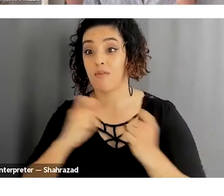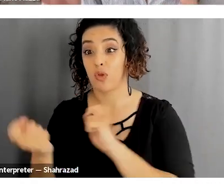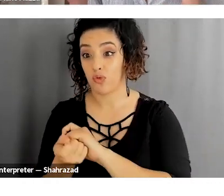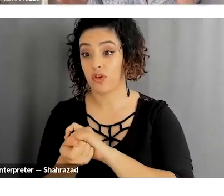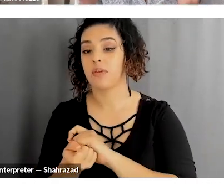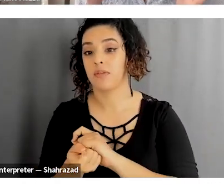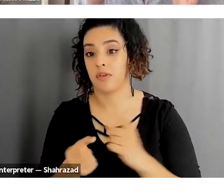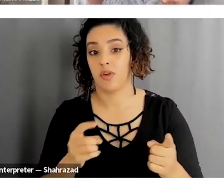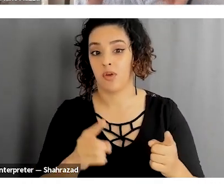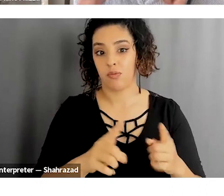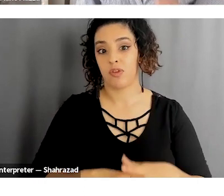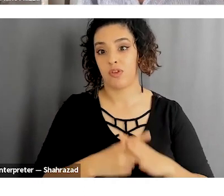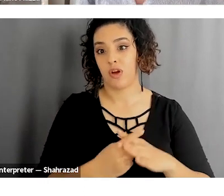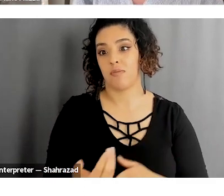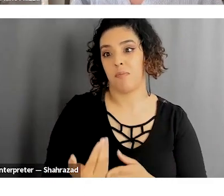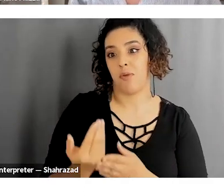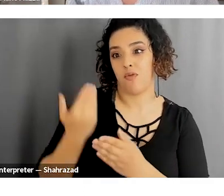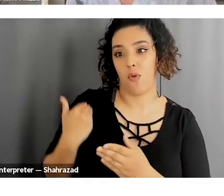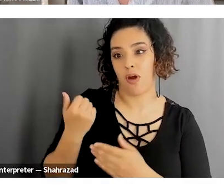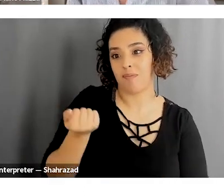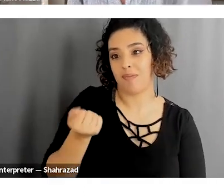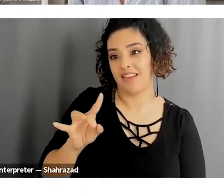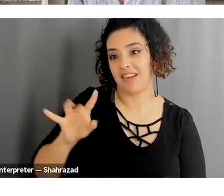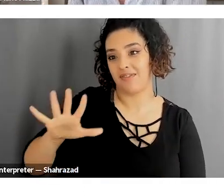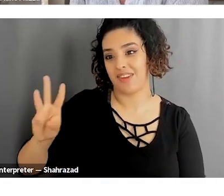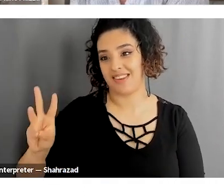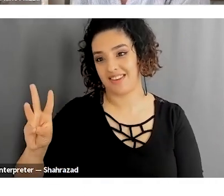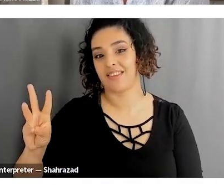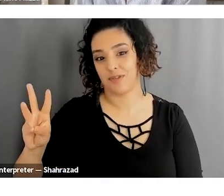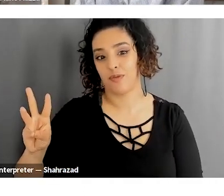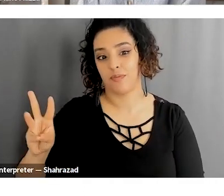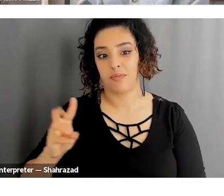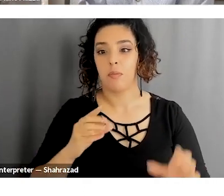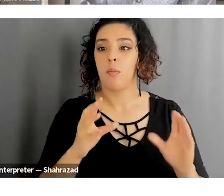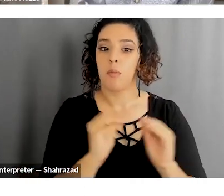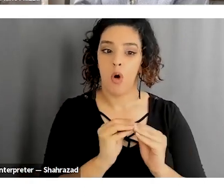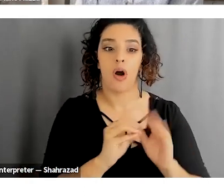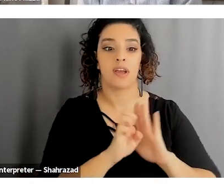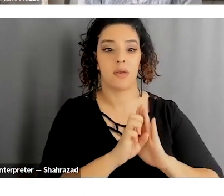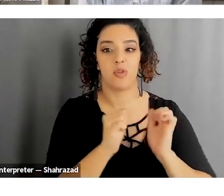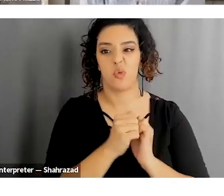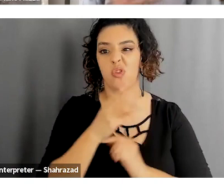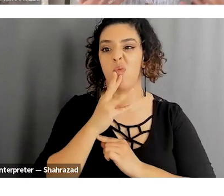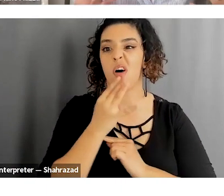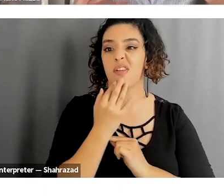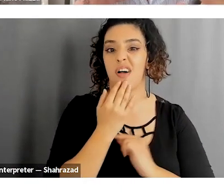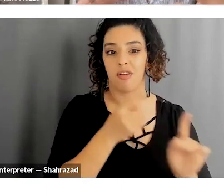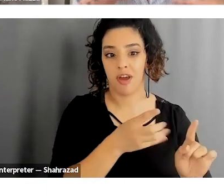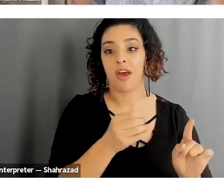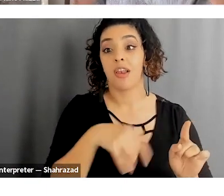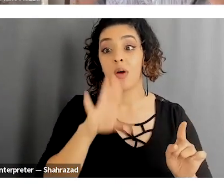prior to 1856. Here's more examples of some watercolor. And then I also wanted to show that I